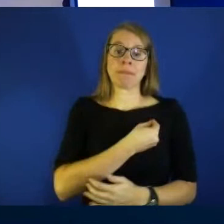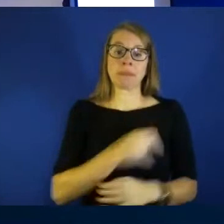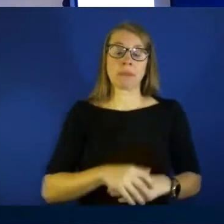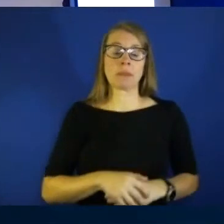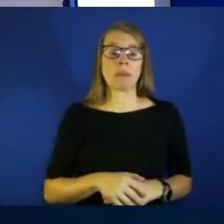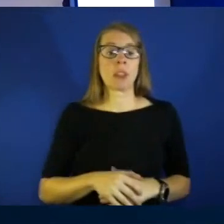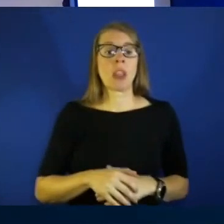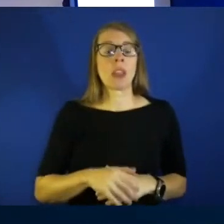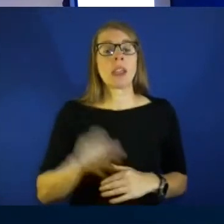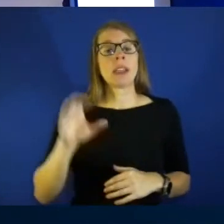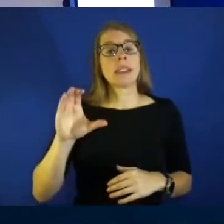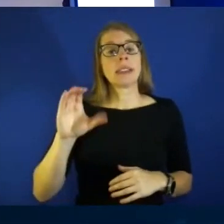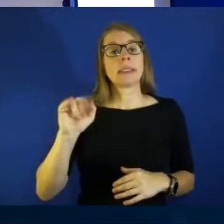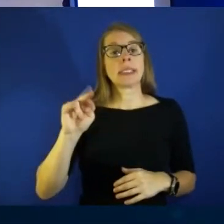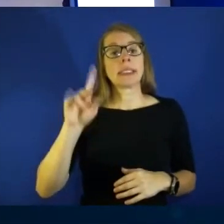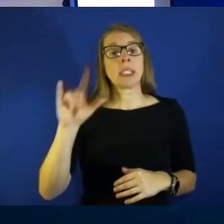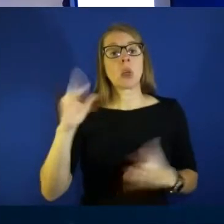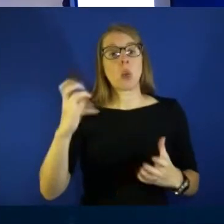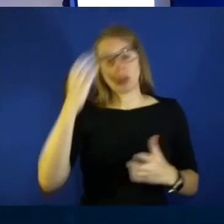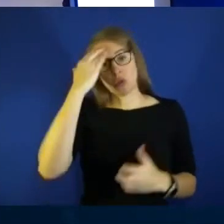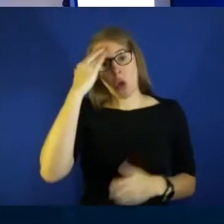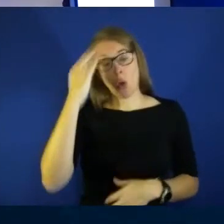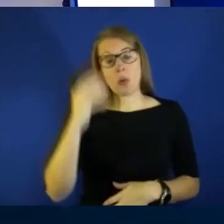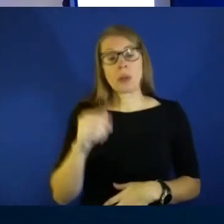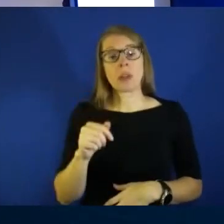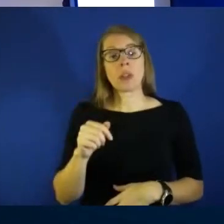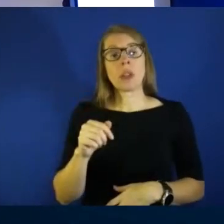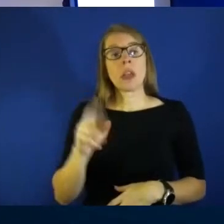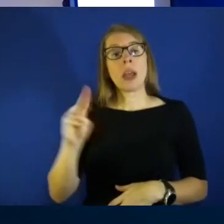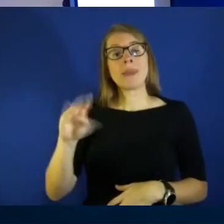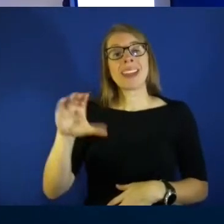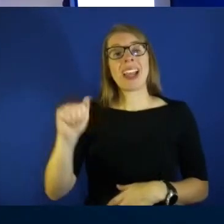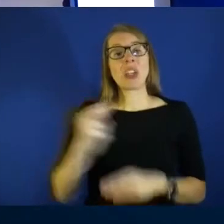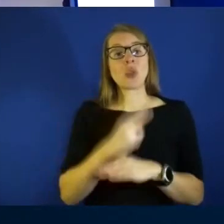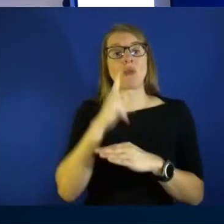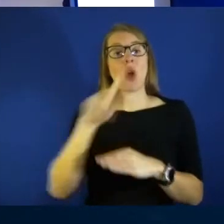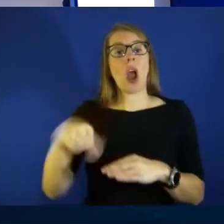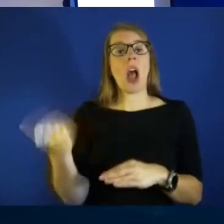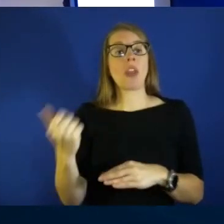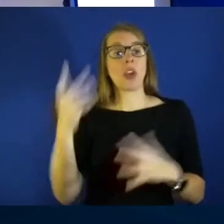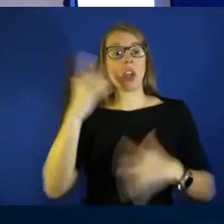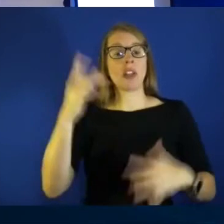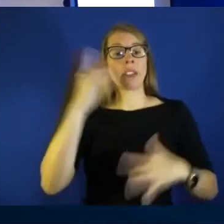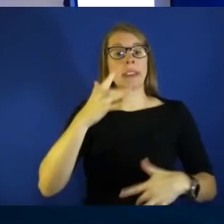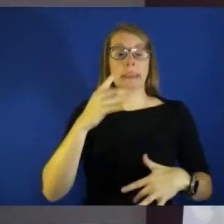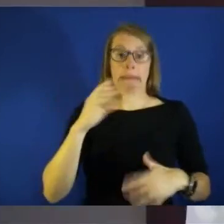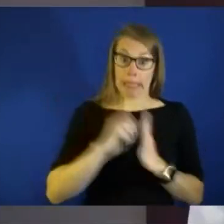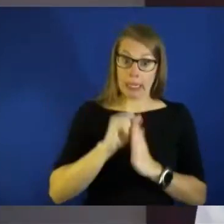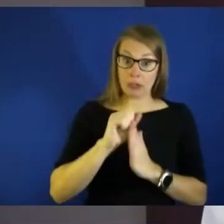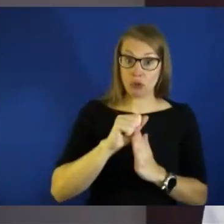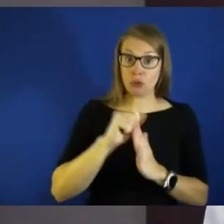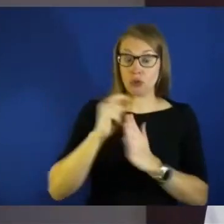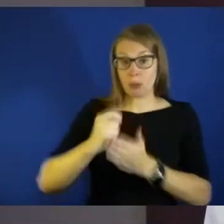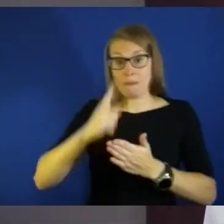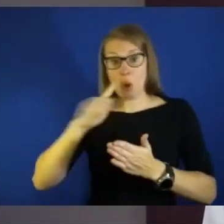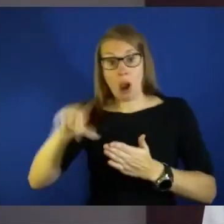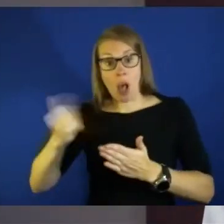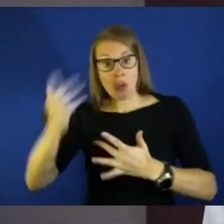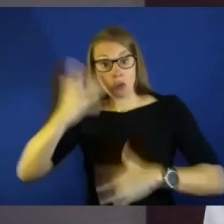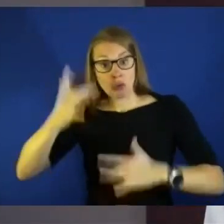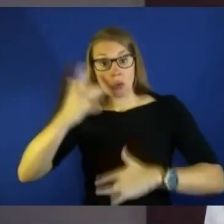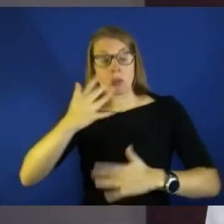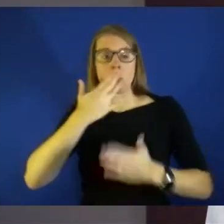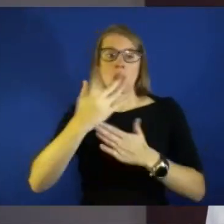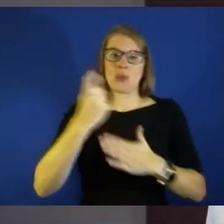Dr. Bahr, are monoclonal antibodies used for other illnesses like cancer, other treatment for other things? Yeah, that's a good question. And